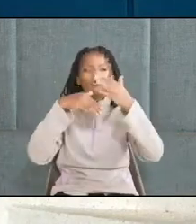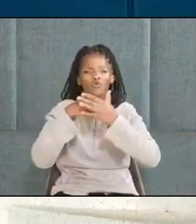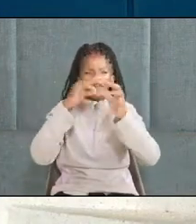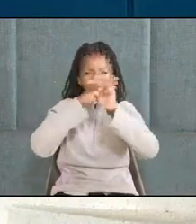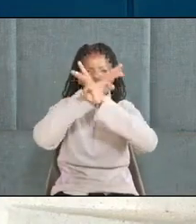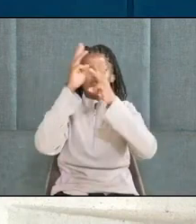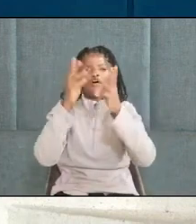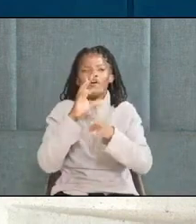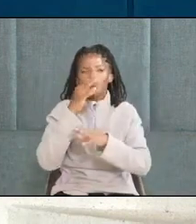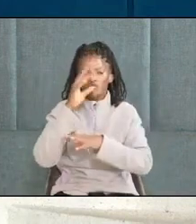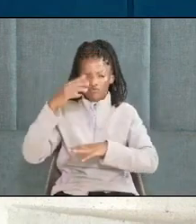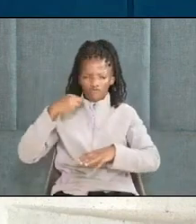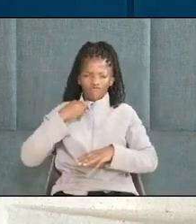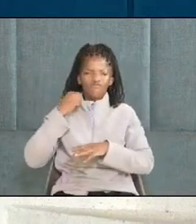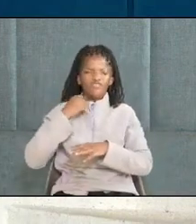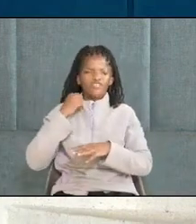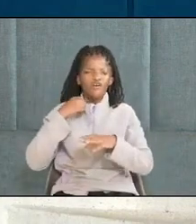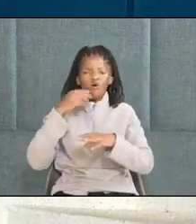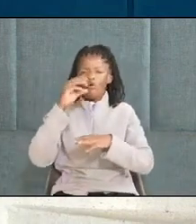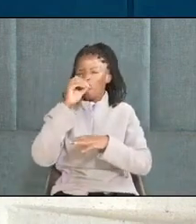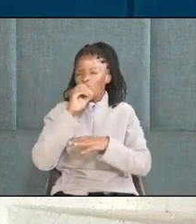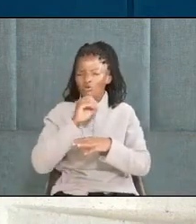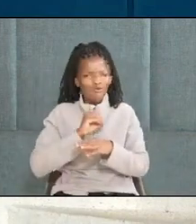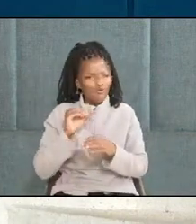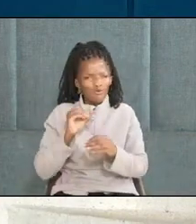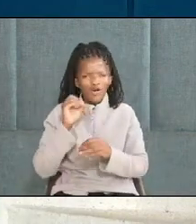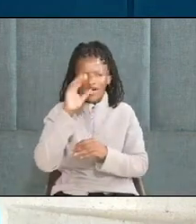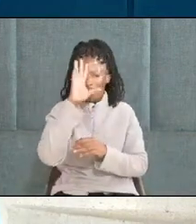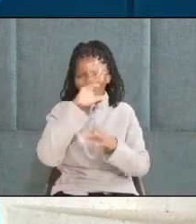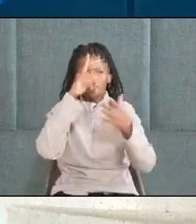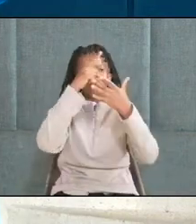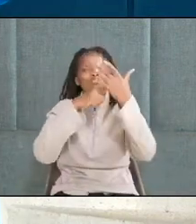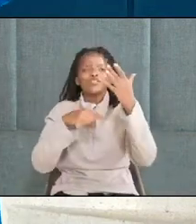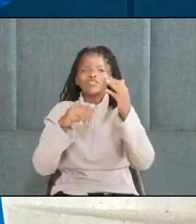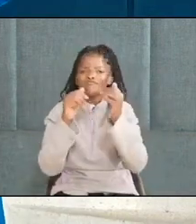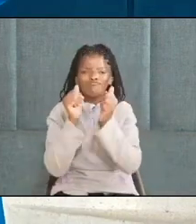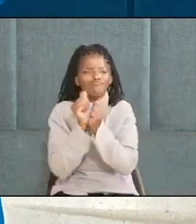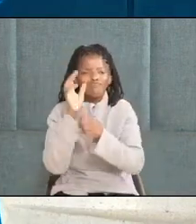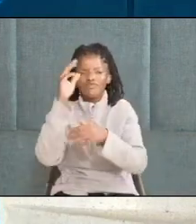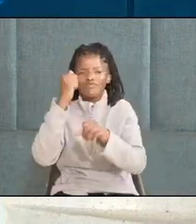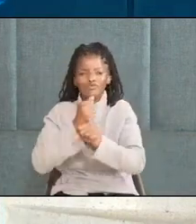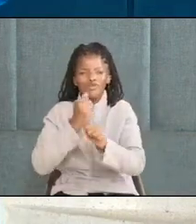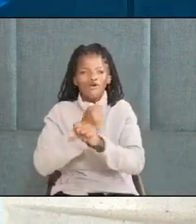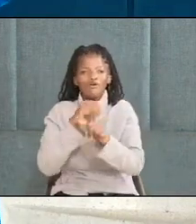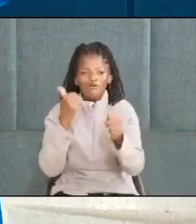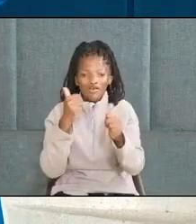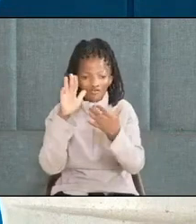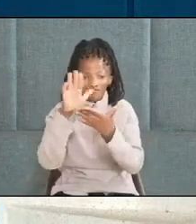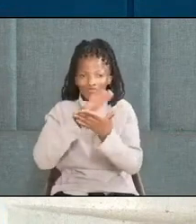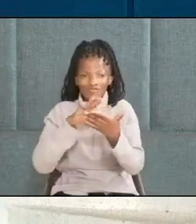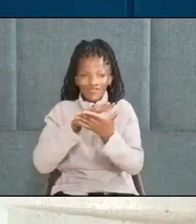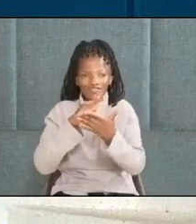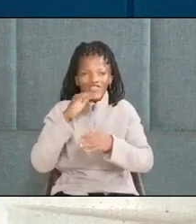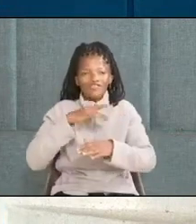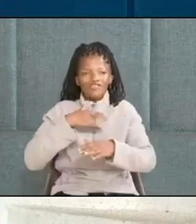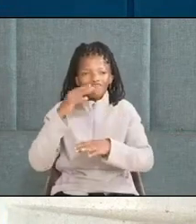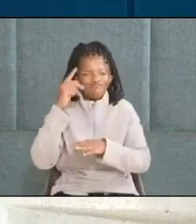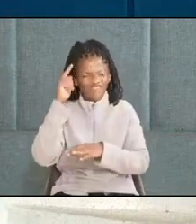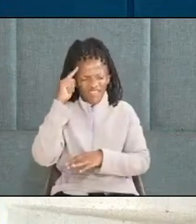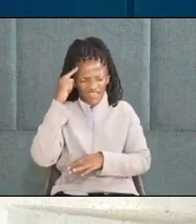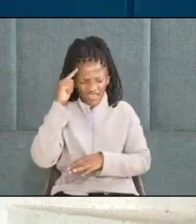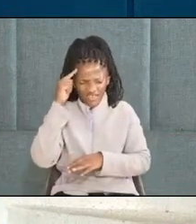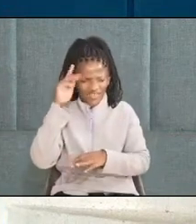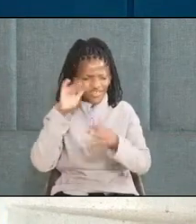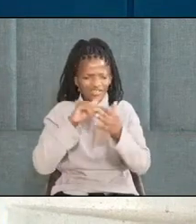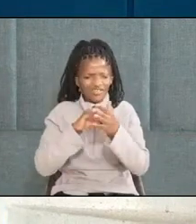for clothing. Oh, I'm lost. So what did Saul exactly do? Well, basically, I watched Stephen being killed.